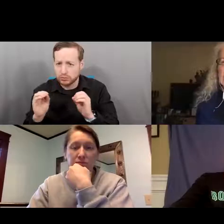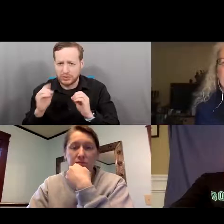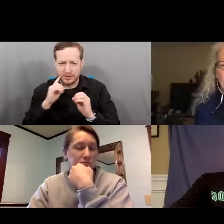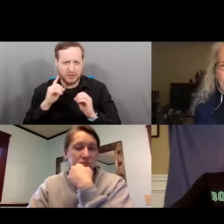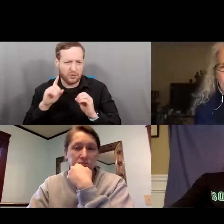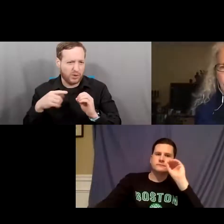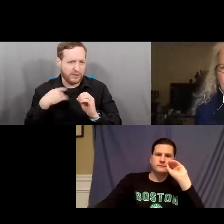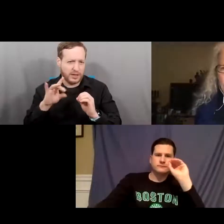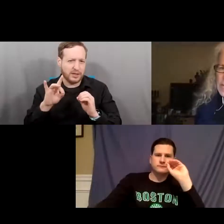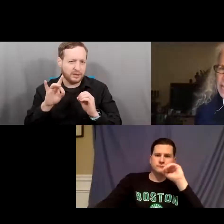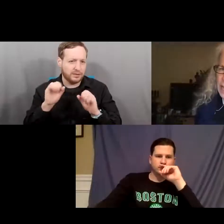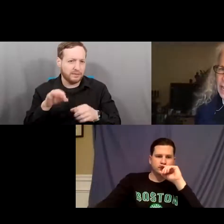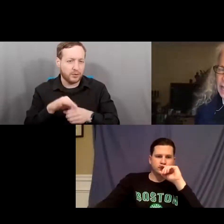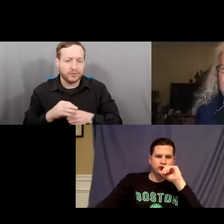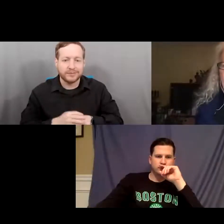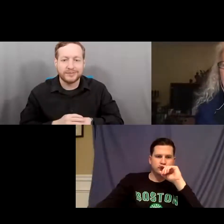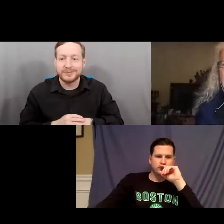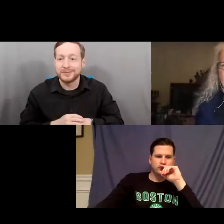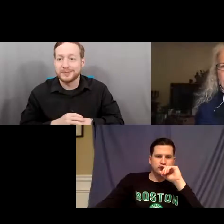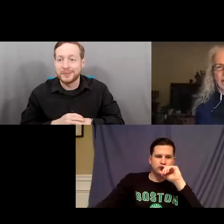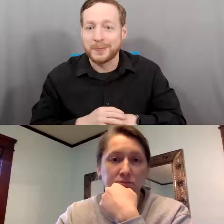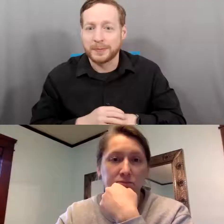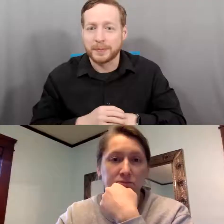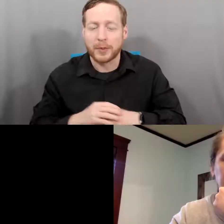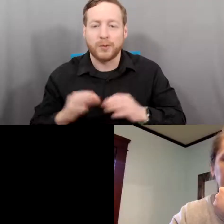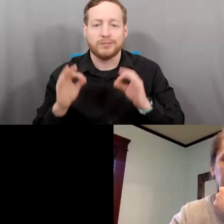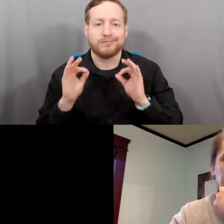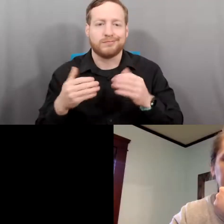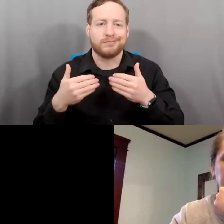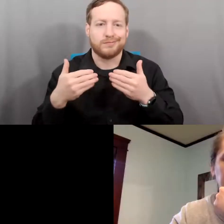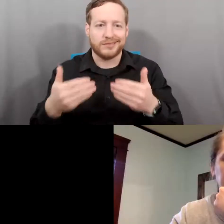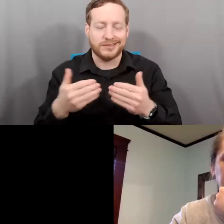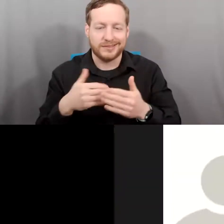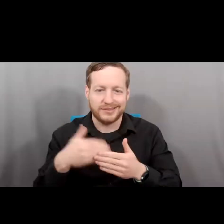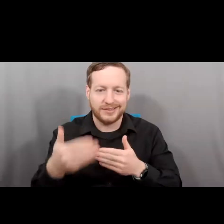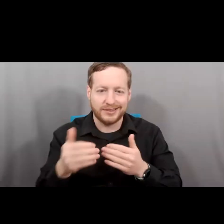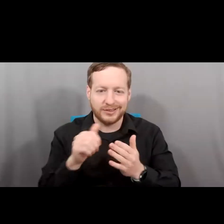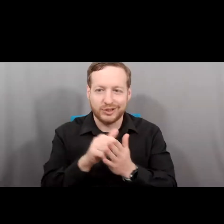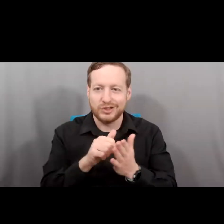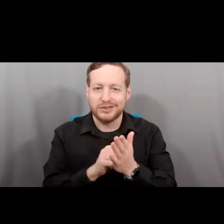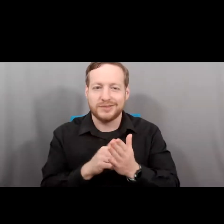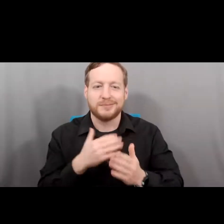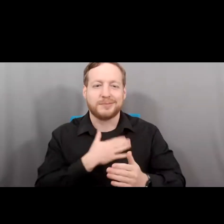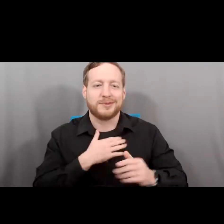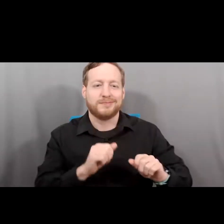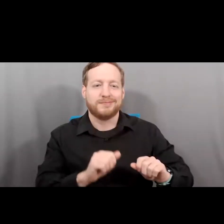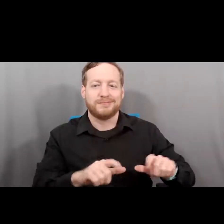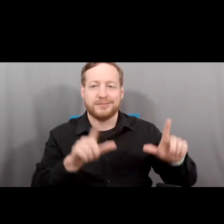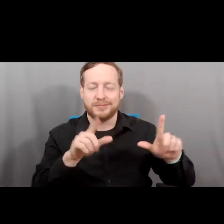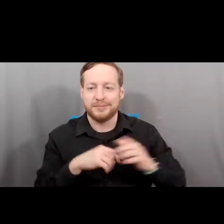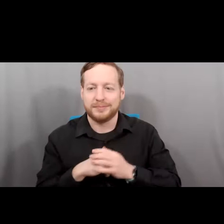Is anyone opposed or abstaining? I think we only have 8 here, so obviously there's no opposition or abstention.